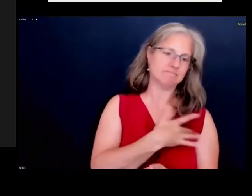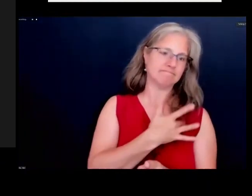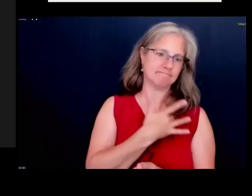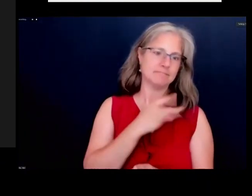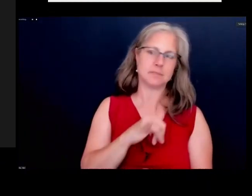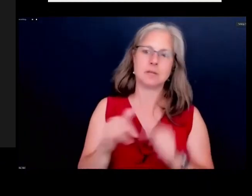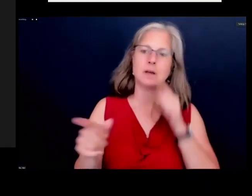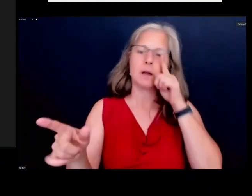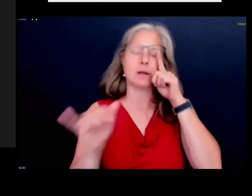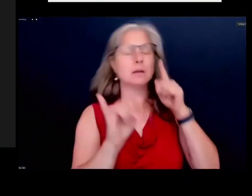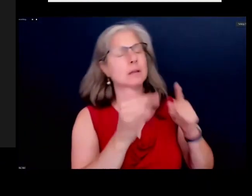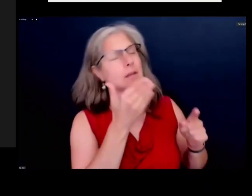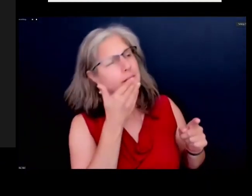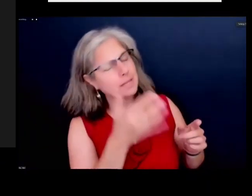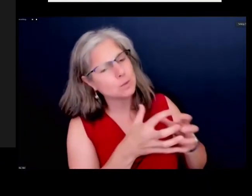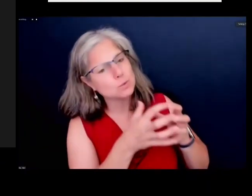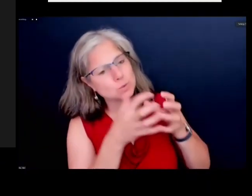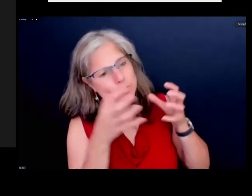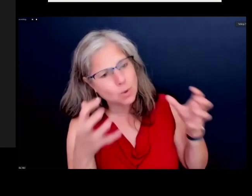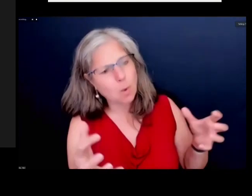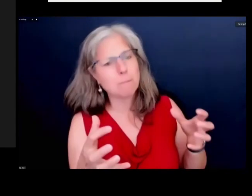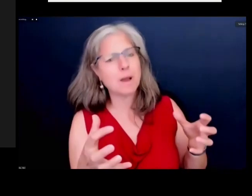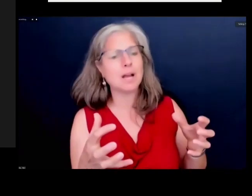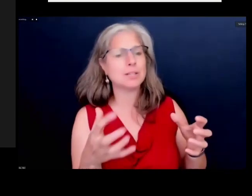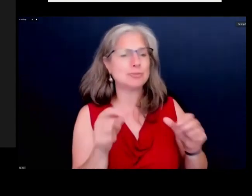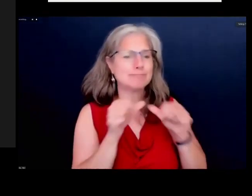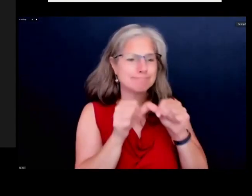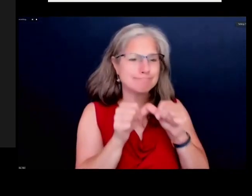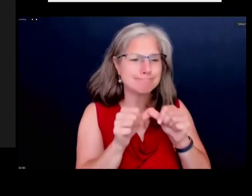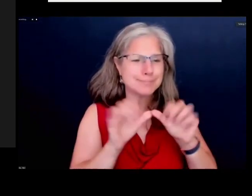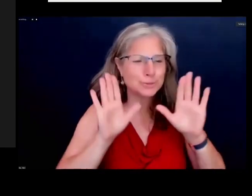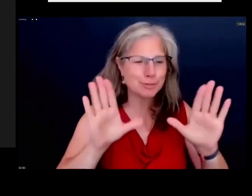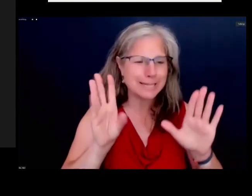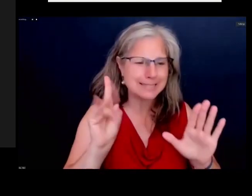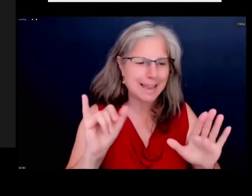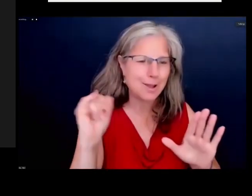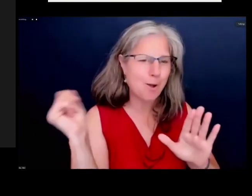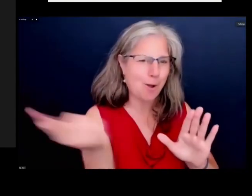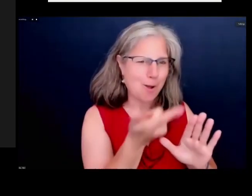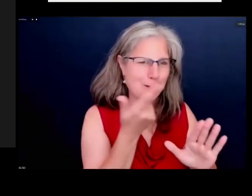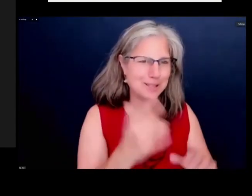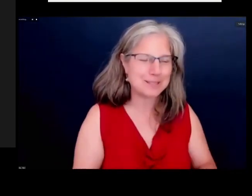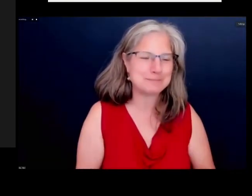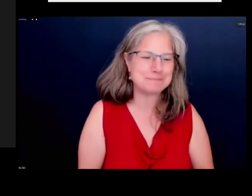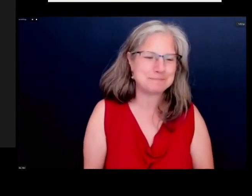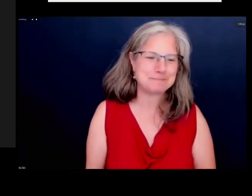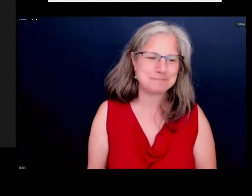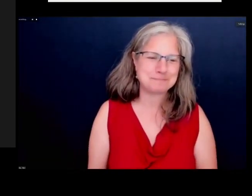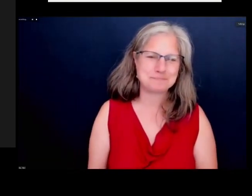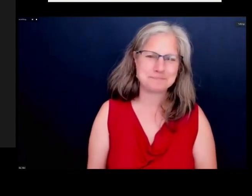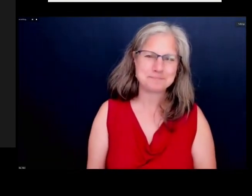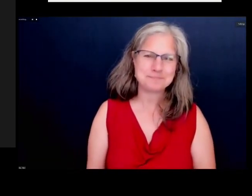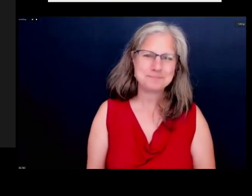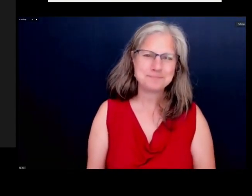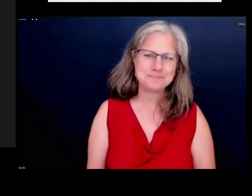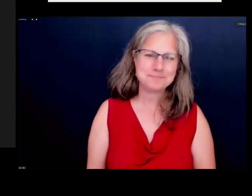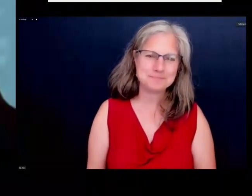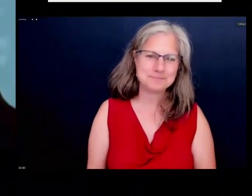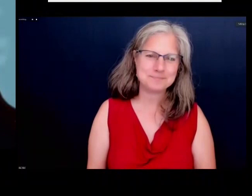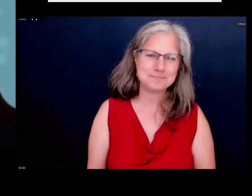Santa Maria. Okay, thank you so much. Keep having a great day, all of you. Thank you.